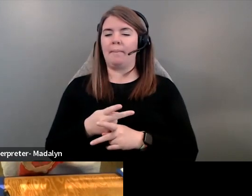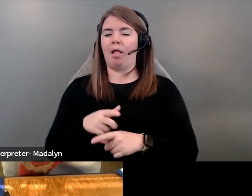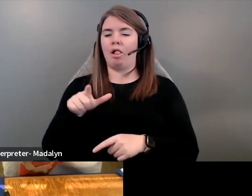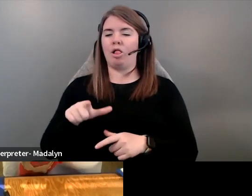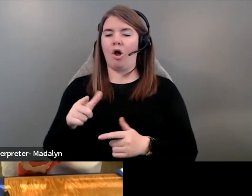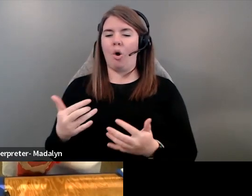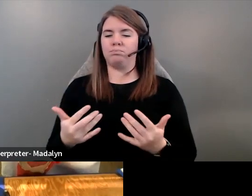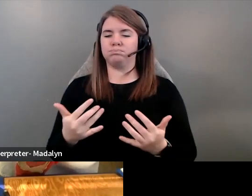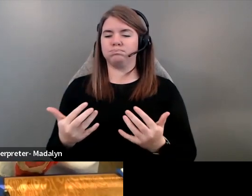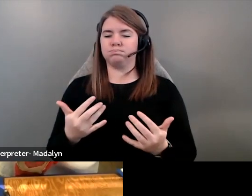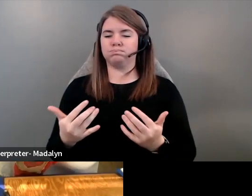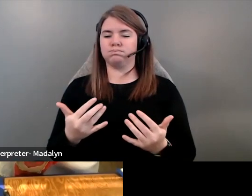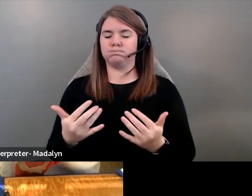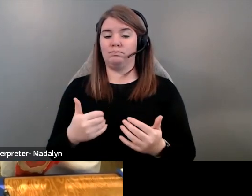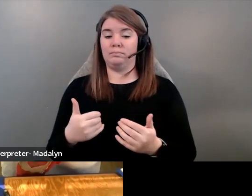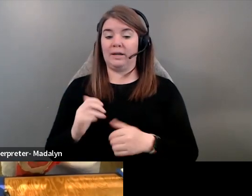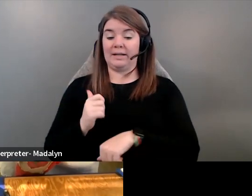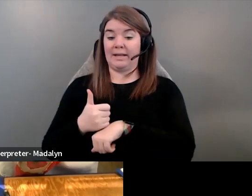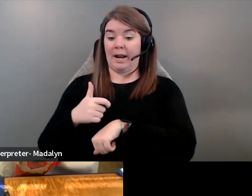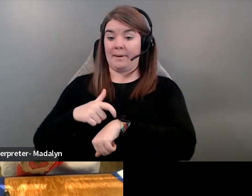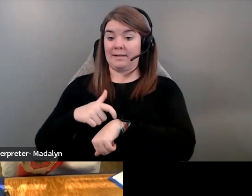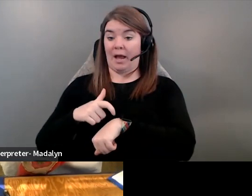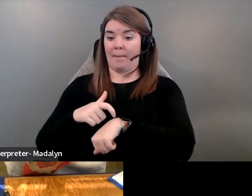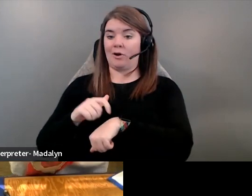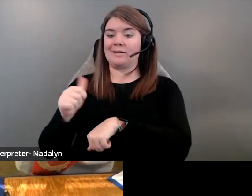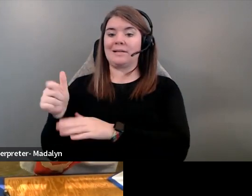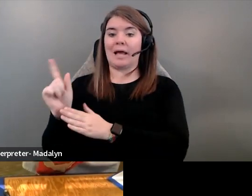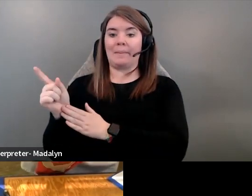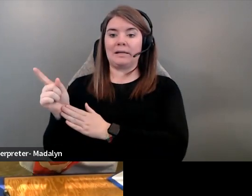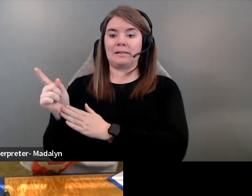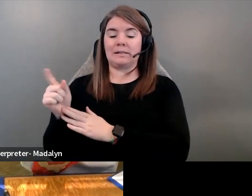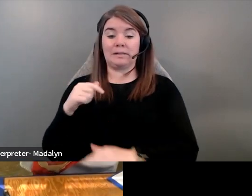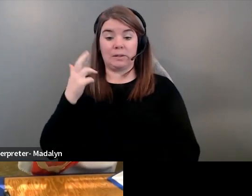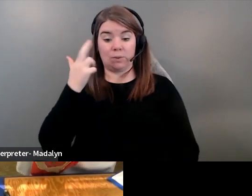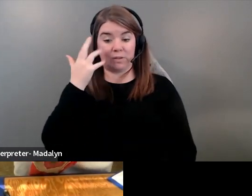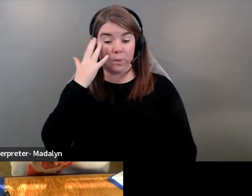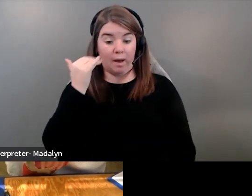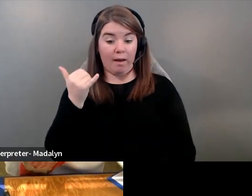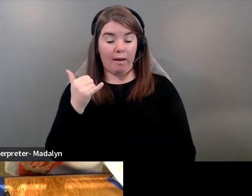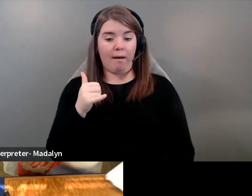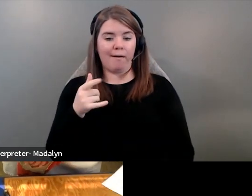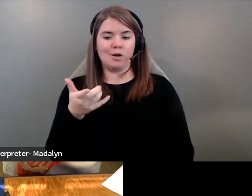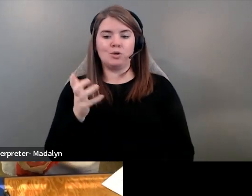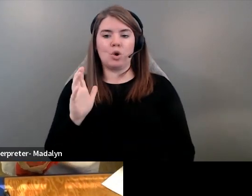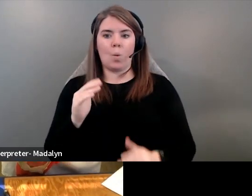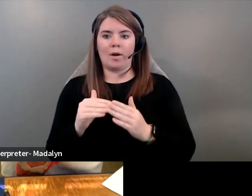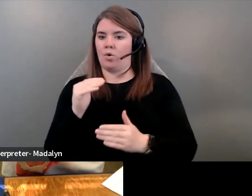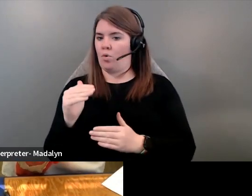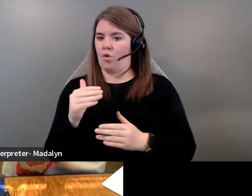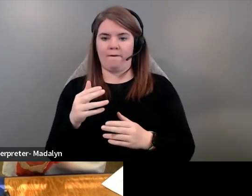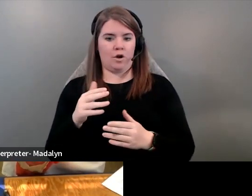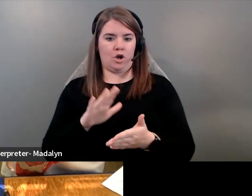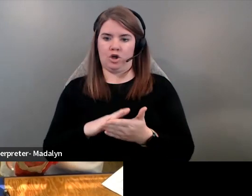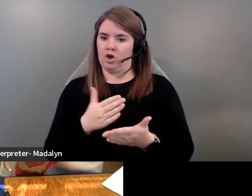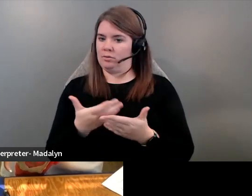boil. And you're going to set your timer for 10 minutes. And the reason for that is you don't want to overcook the eggs.